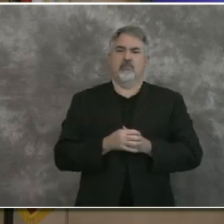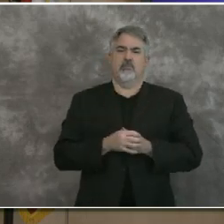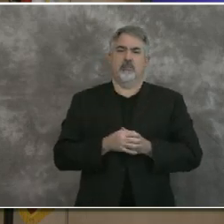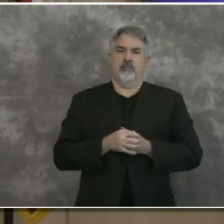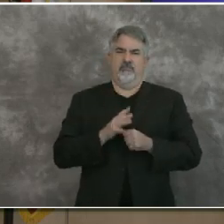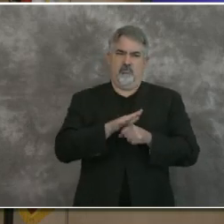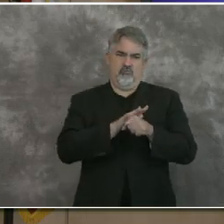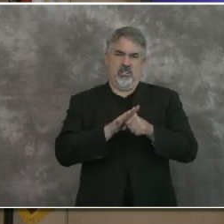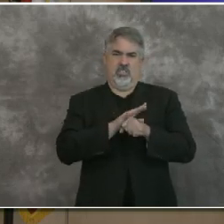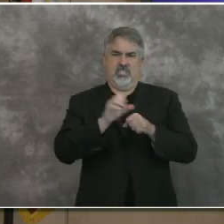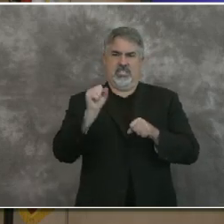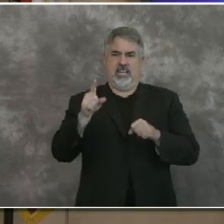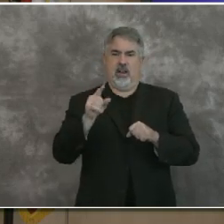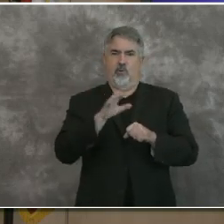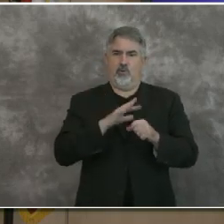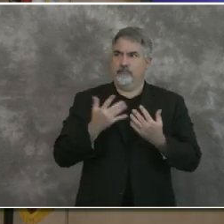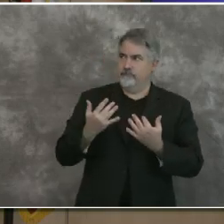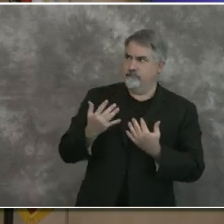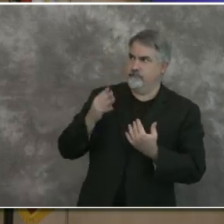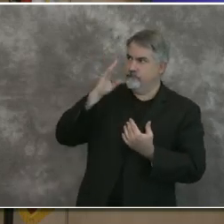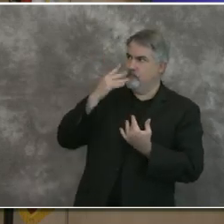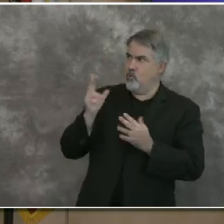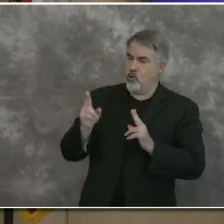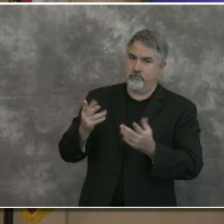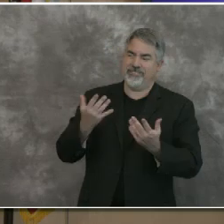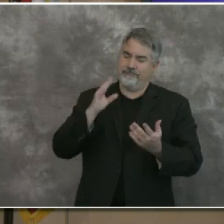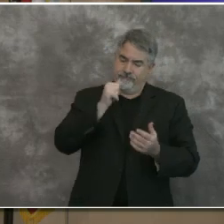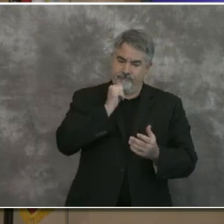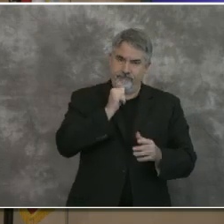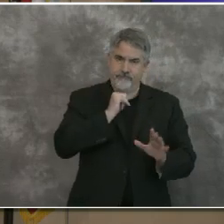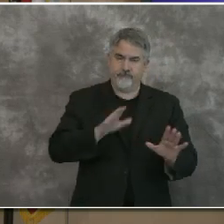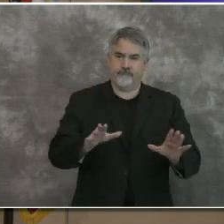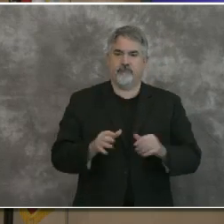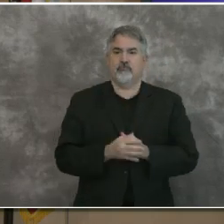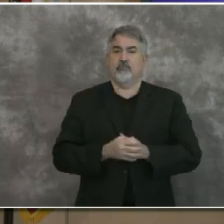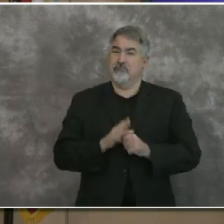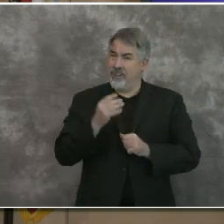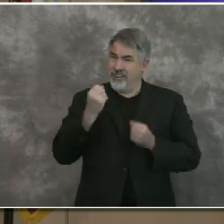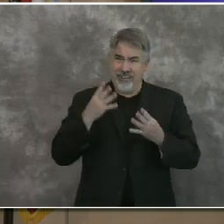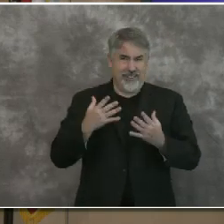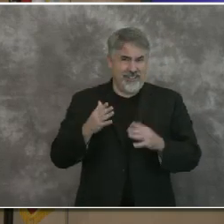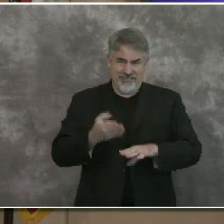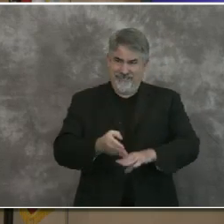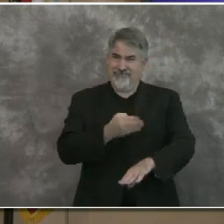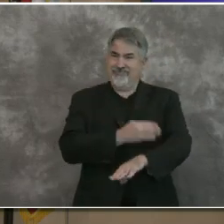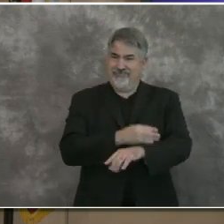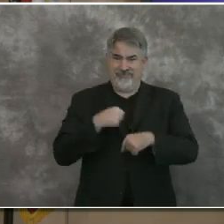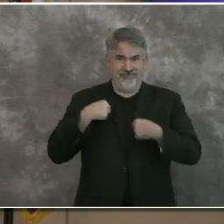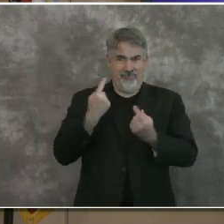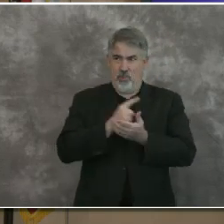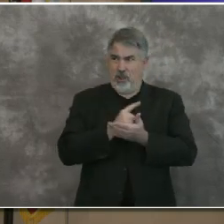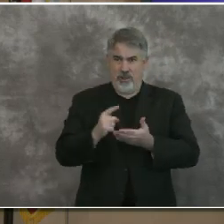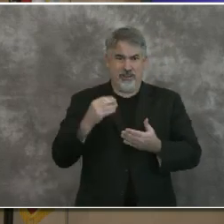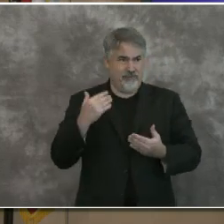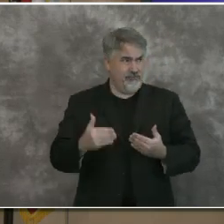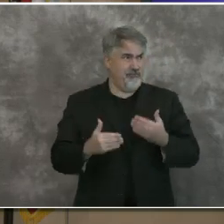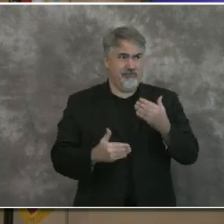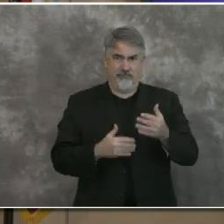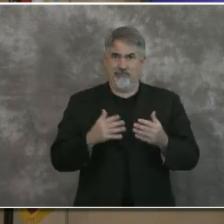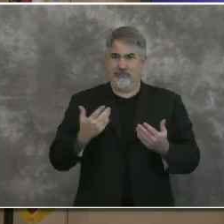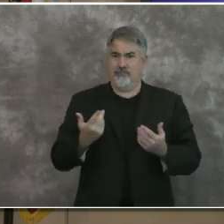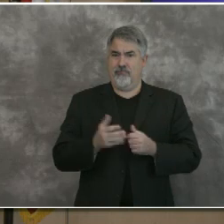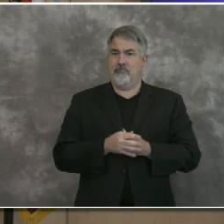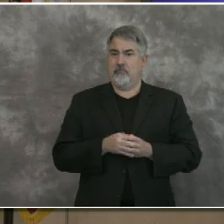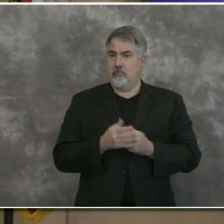any changes for what may happen. And so, again, tremendous progress over the past few weeks. That progress to date continues